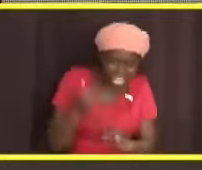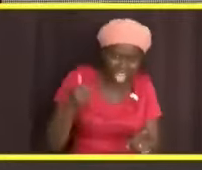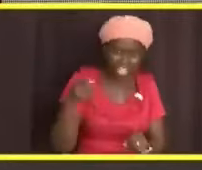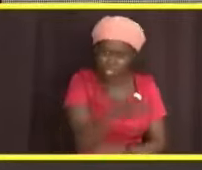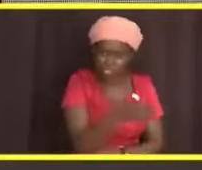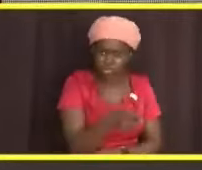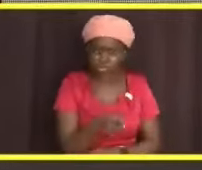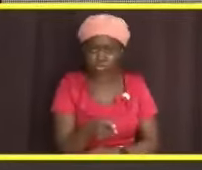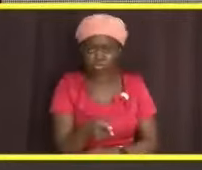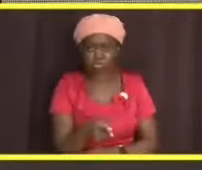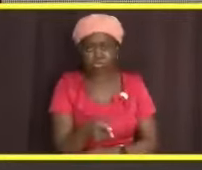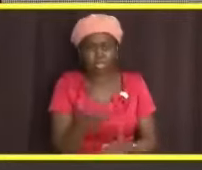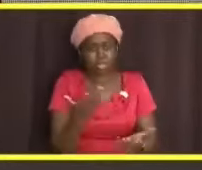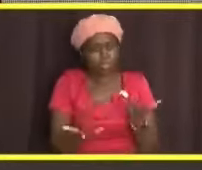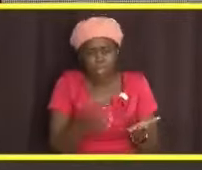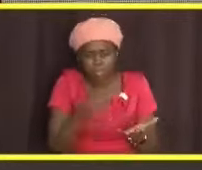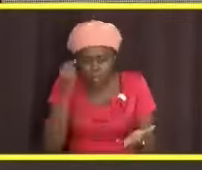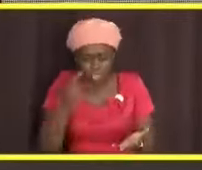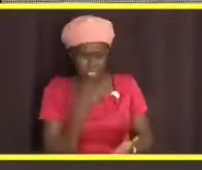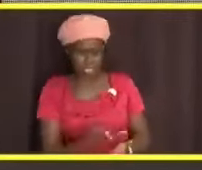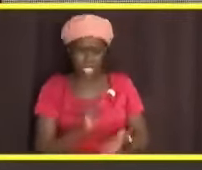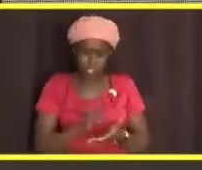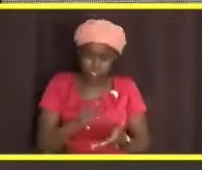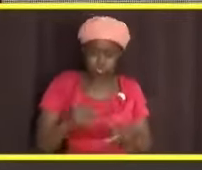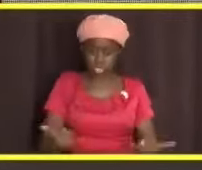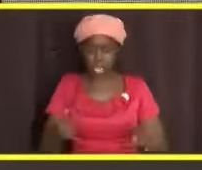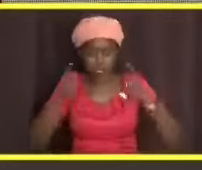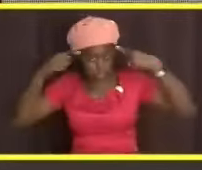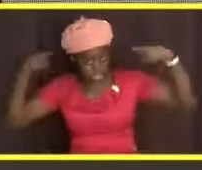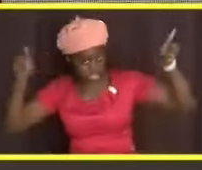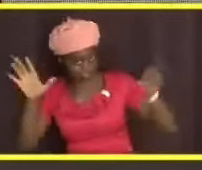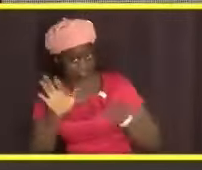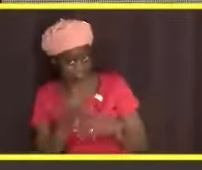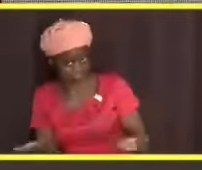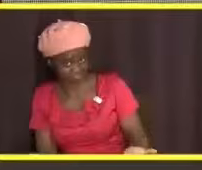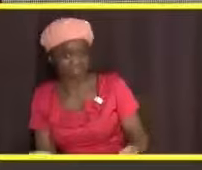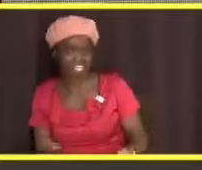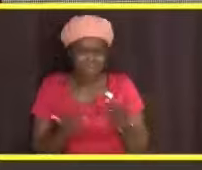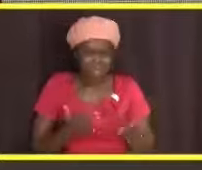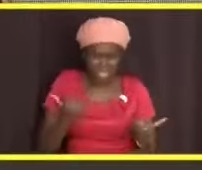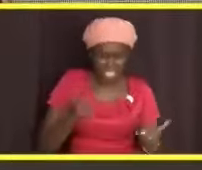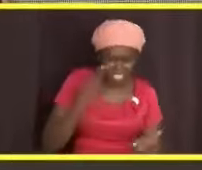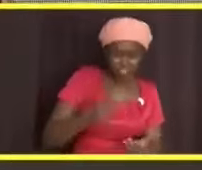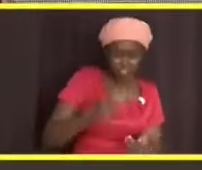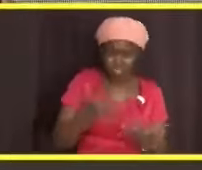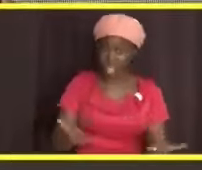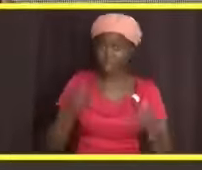be just because you are making progress. Might be because all is well with you.